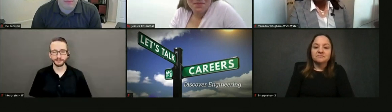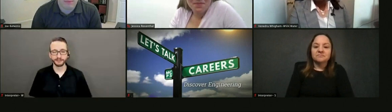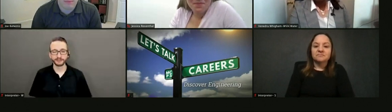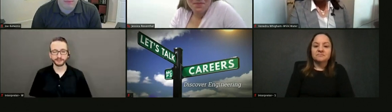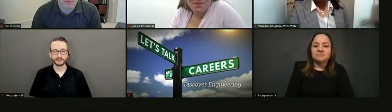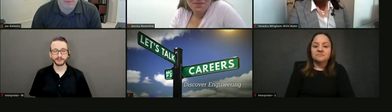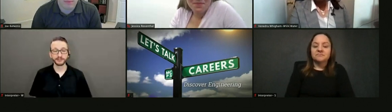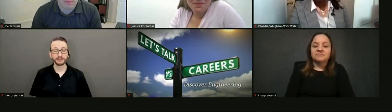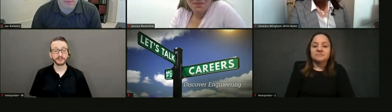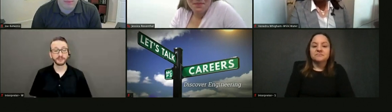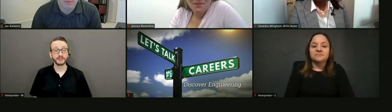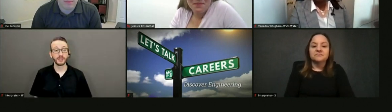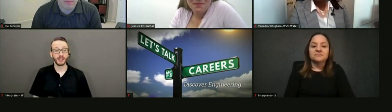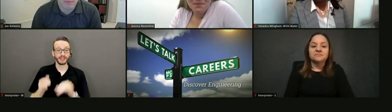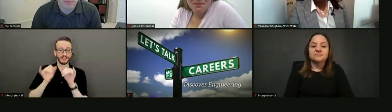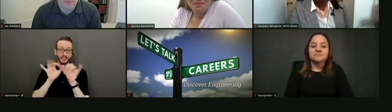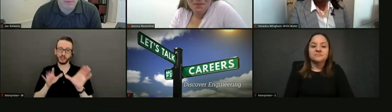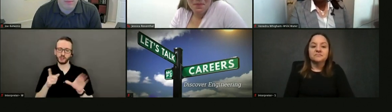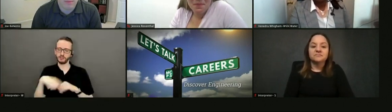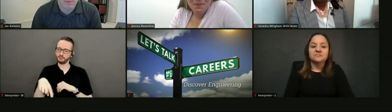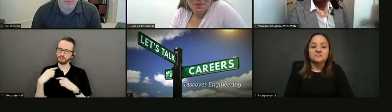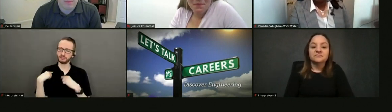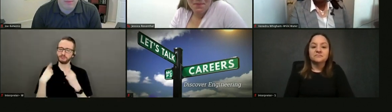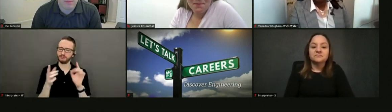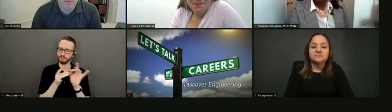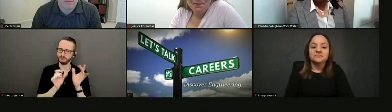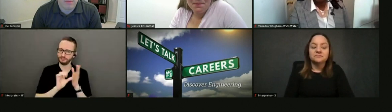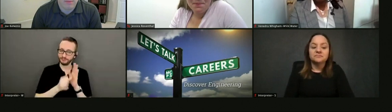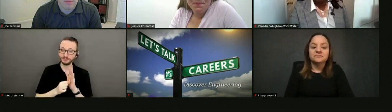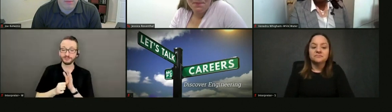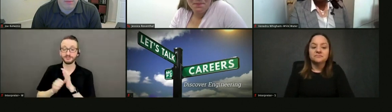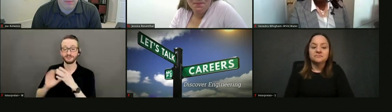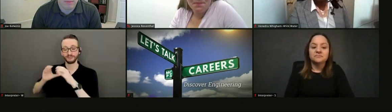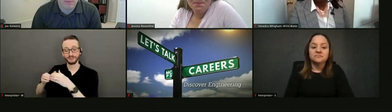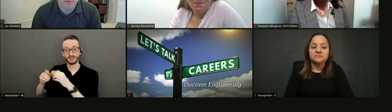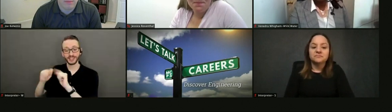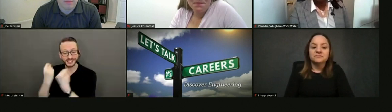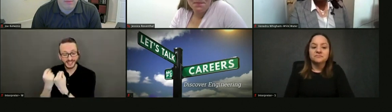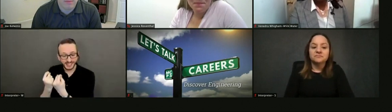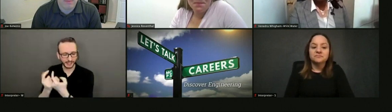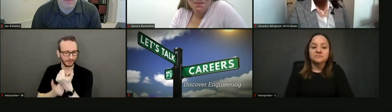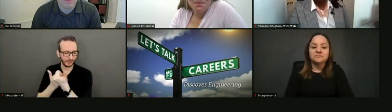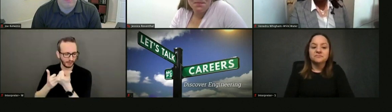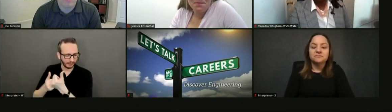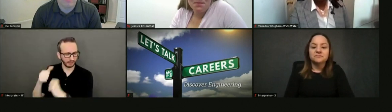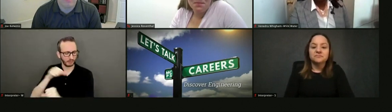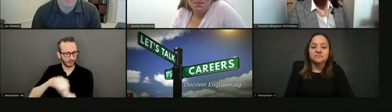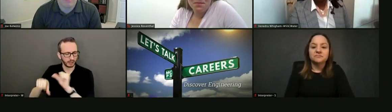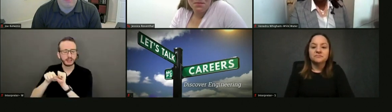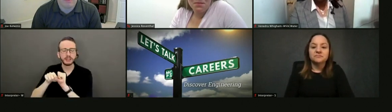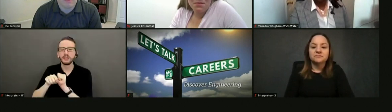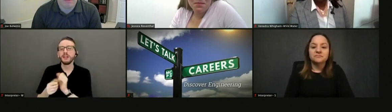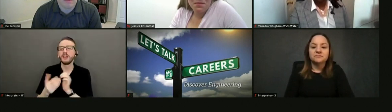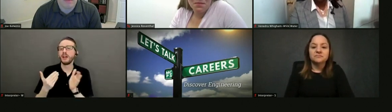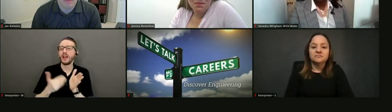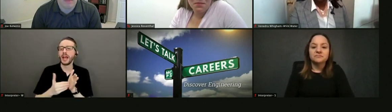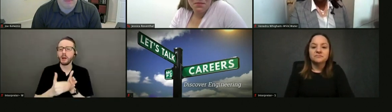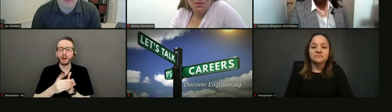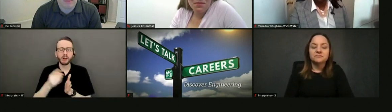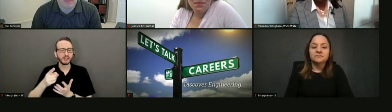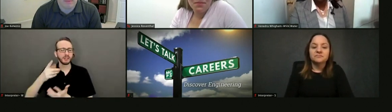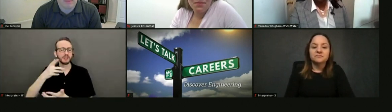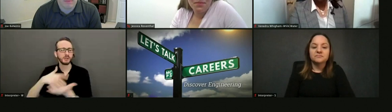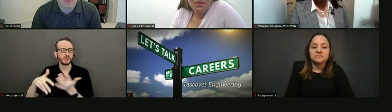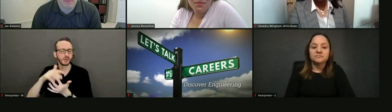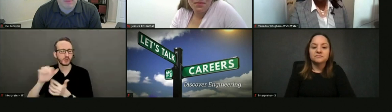you know, as an engineer, you guys have talked a lot about getting to work in teams, having people who support you and all of that. So how often do you socialize with